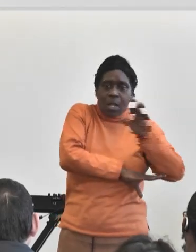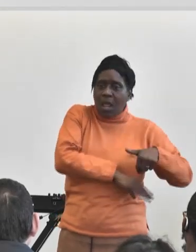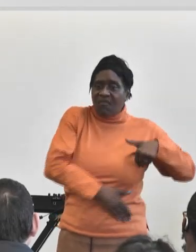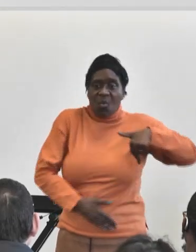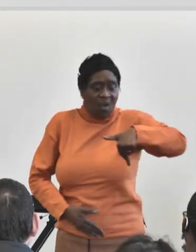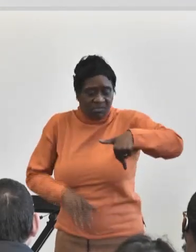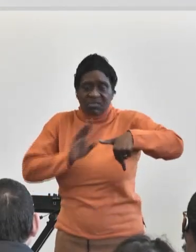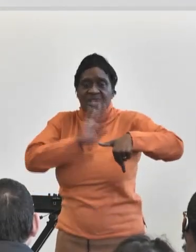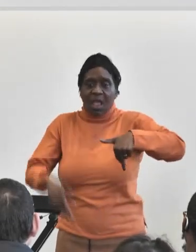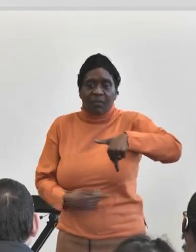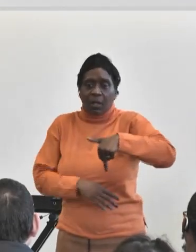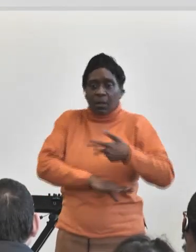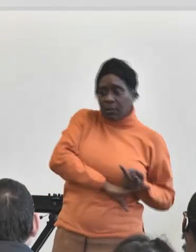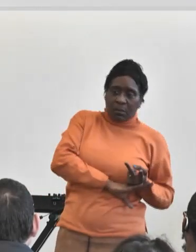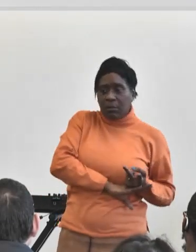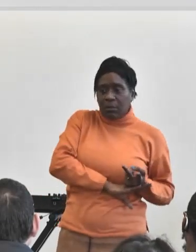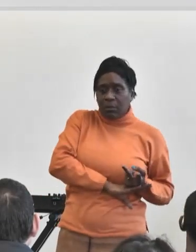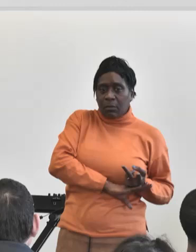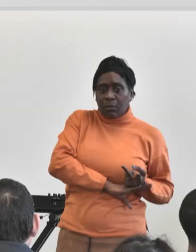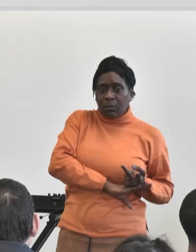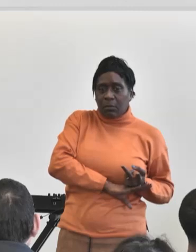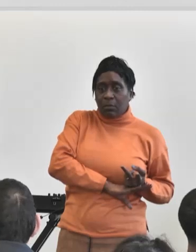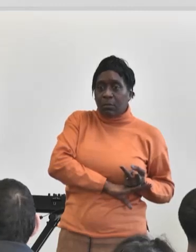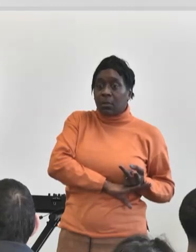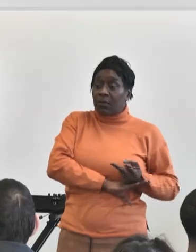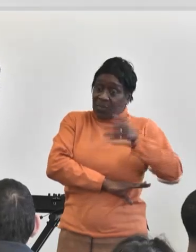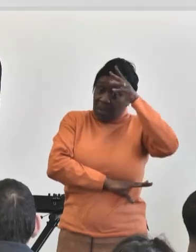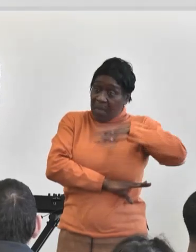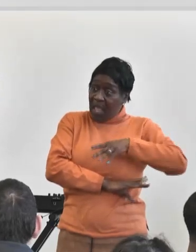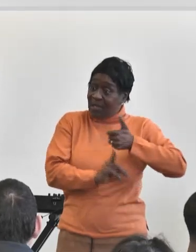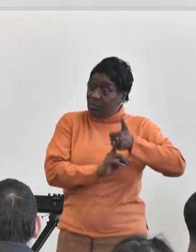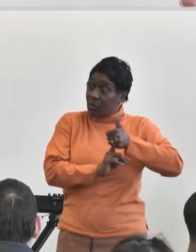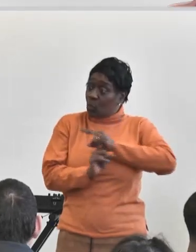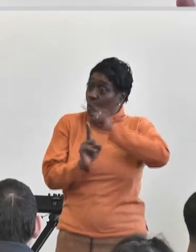in his life. As a matter of fact, for him to get to the temple,